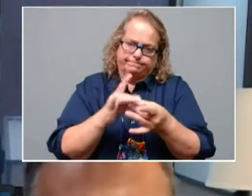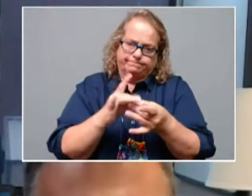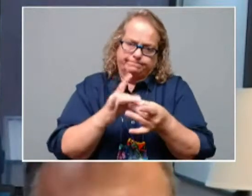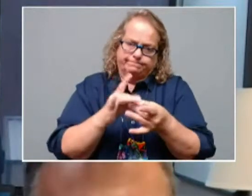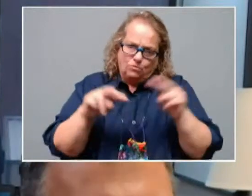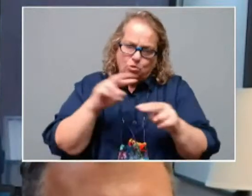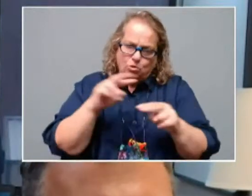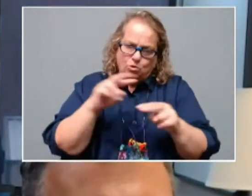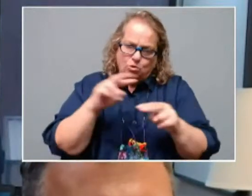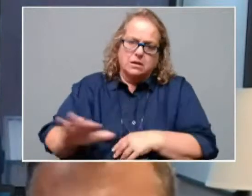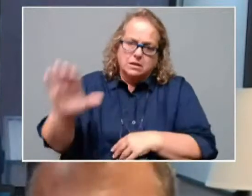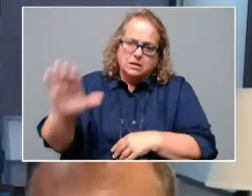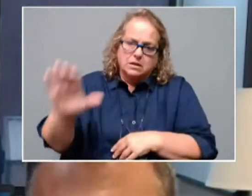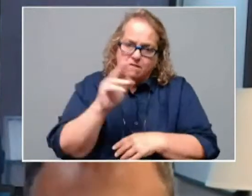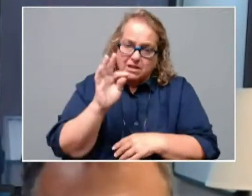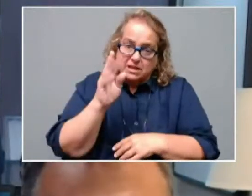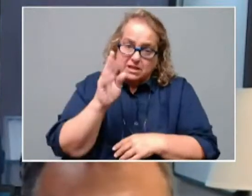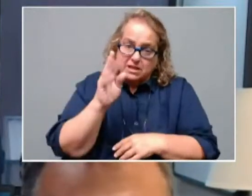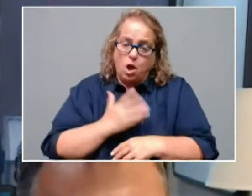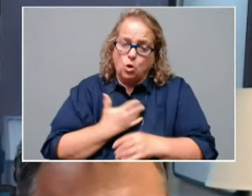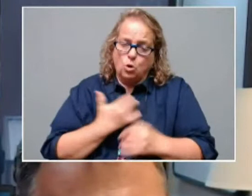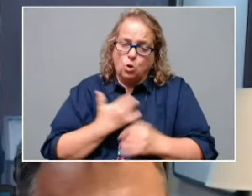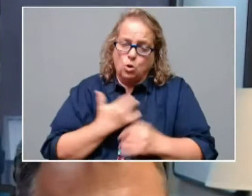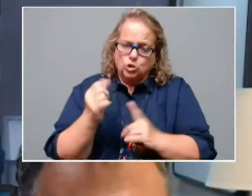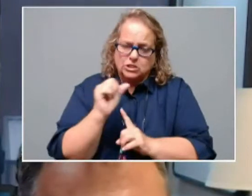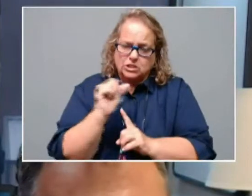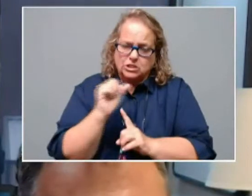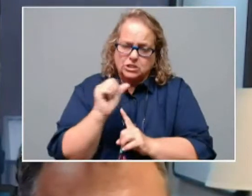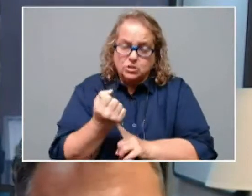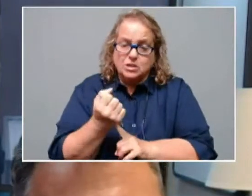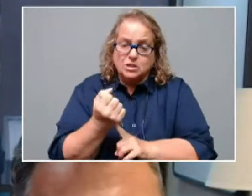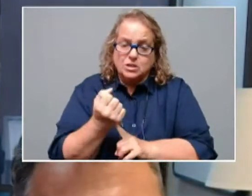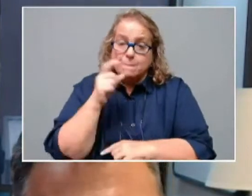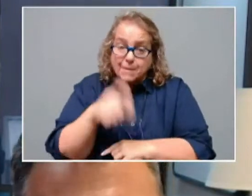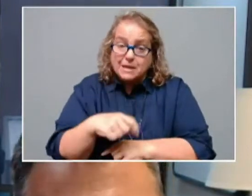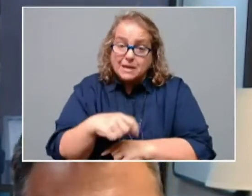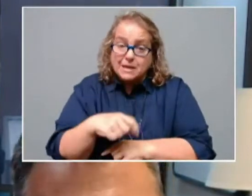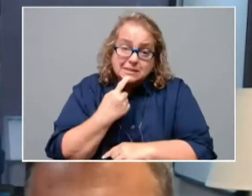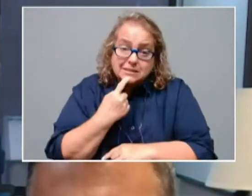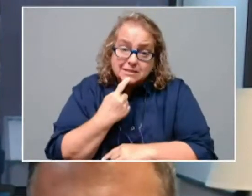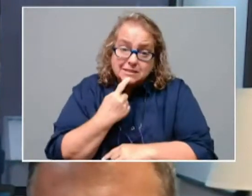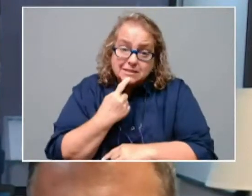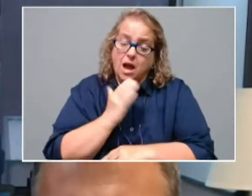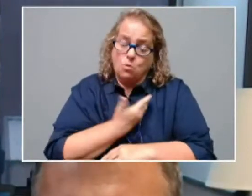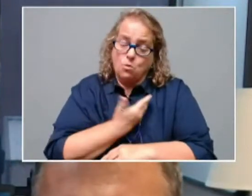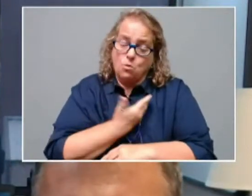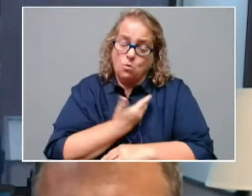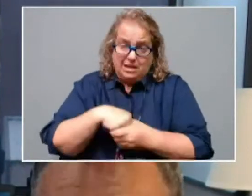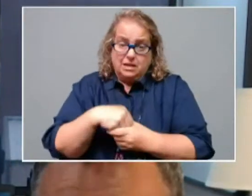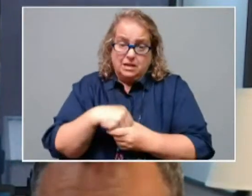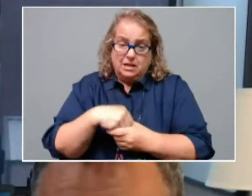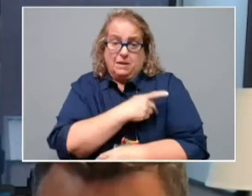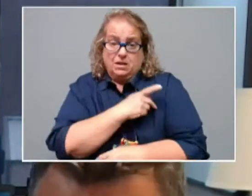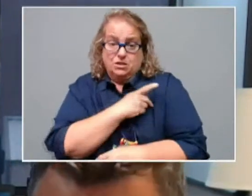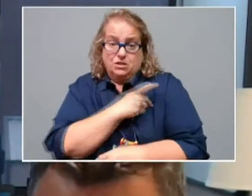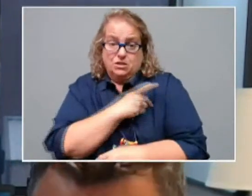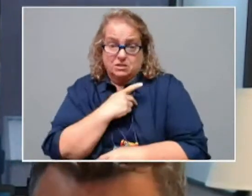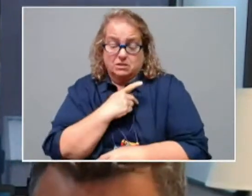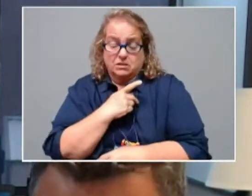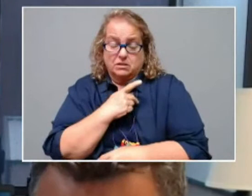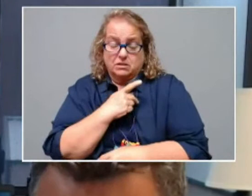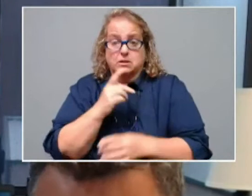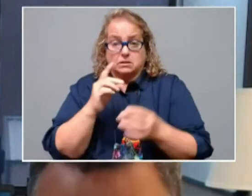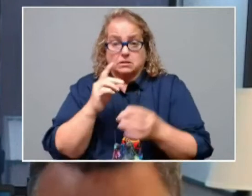Commonwealth of our current situation. I have to say our inpatient census by day of